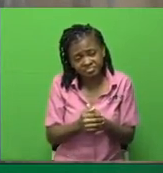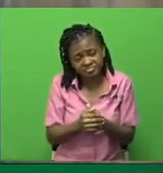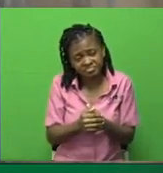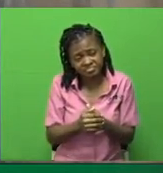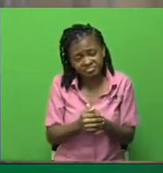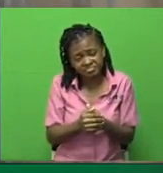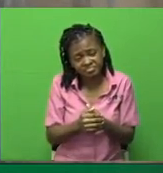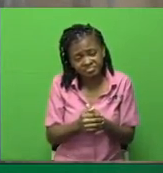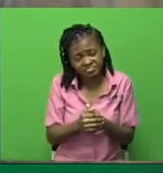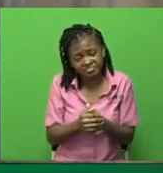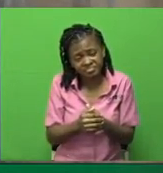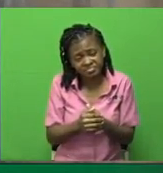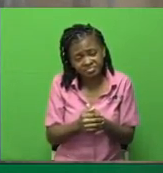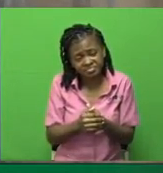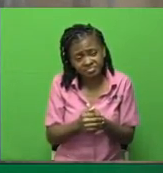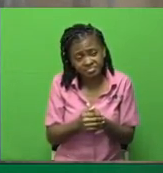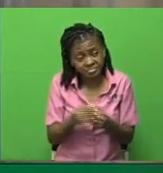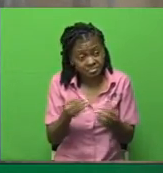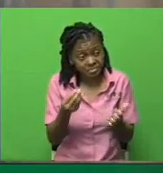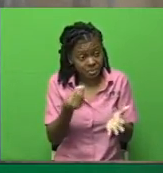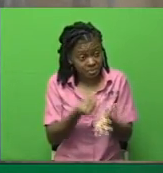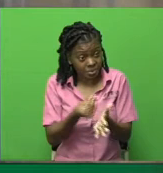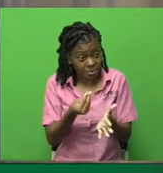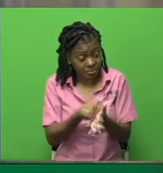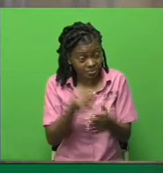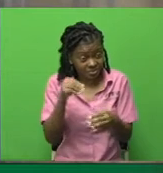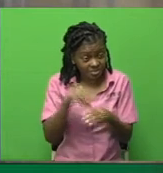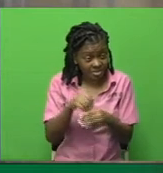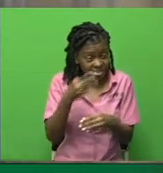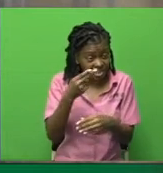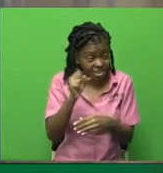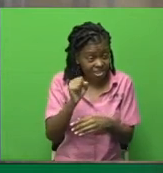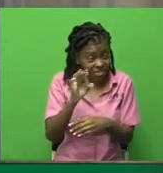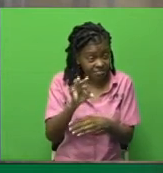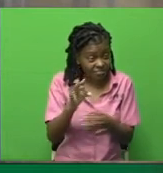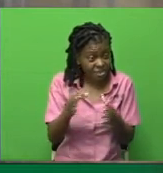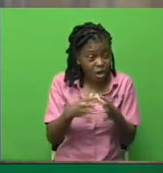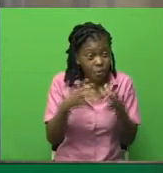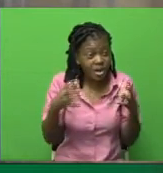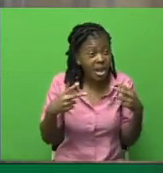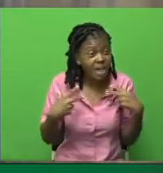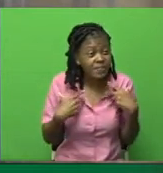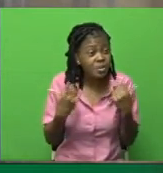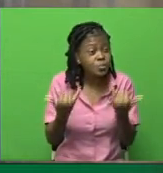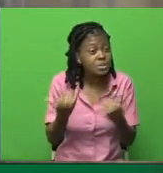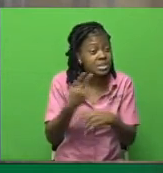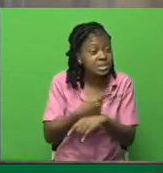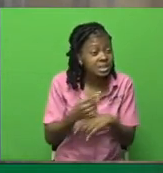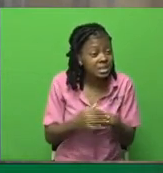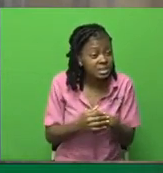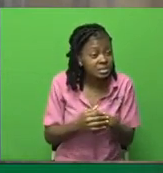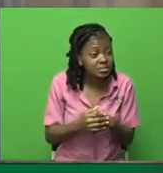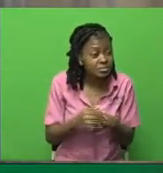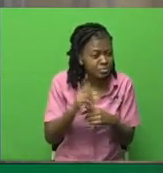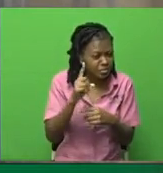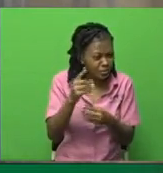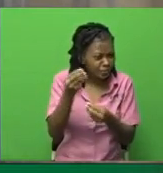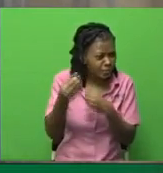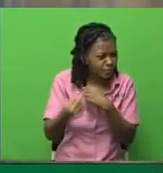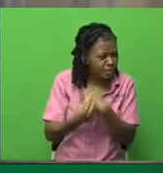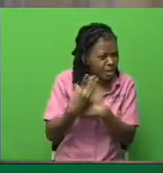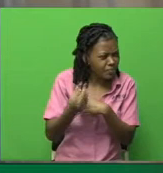of that hsf today I quoted a number that I was advised it was as a certain level which means that it